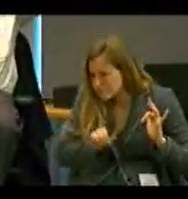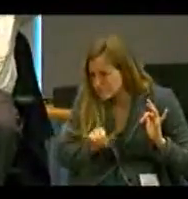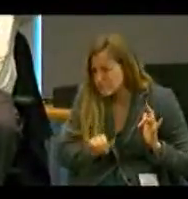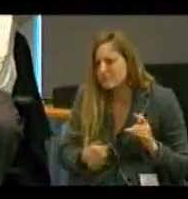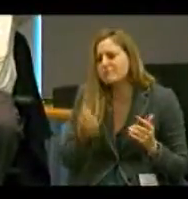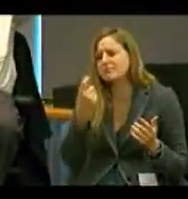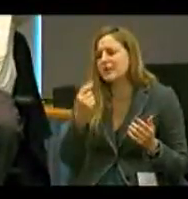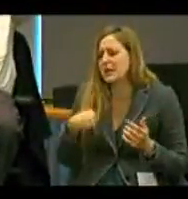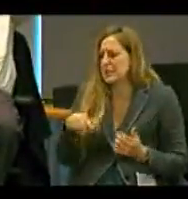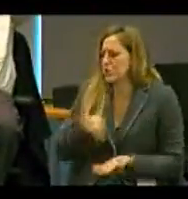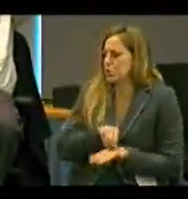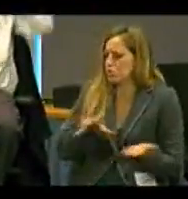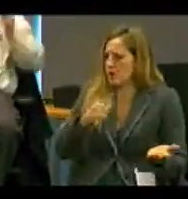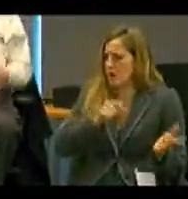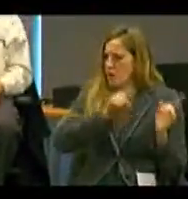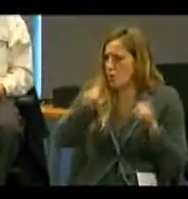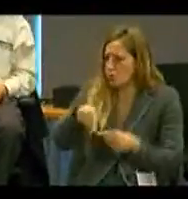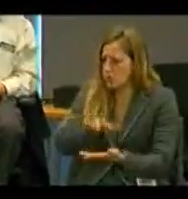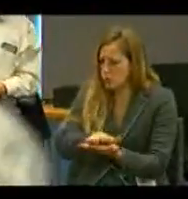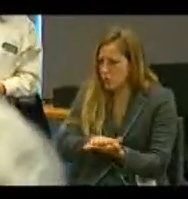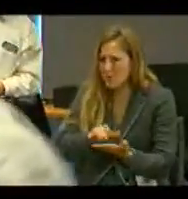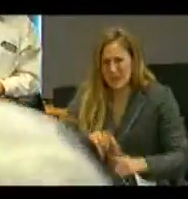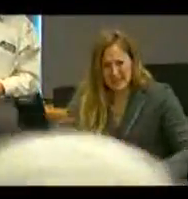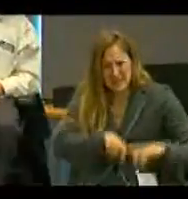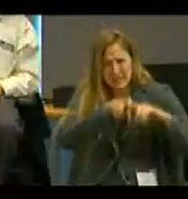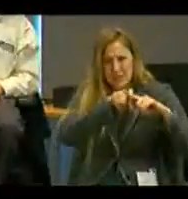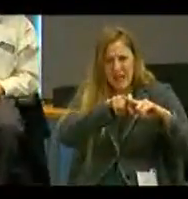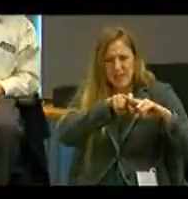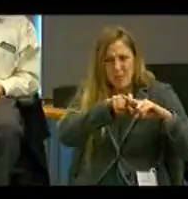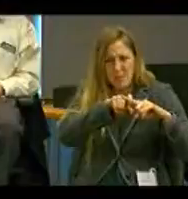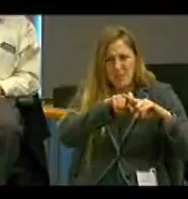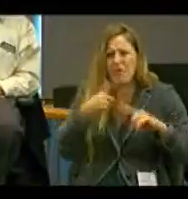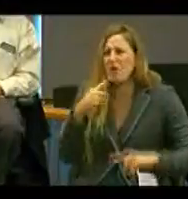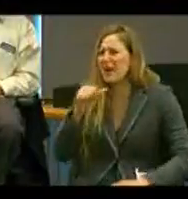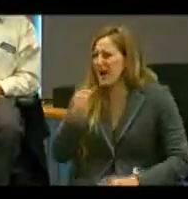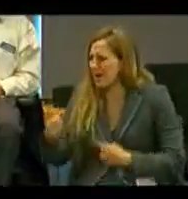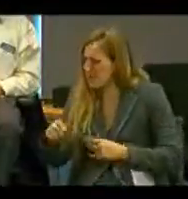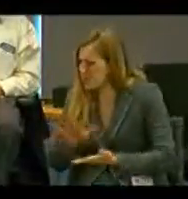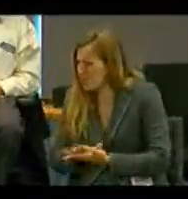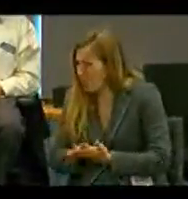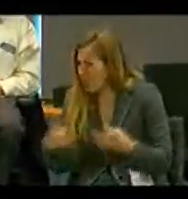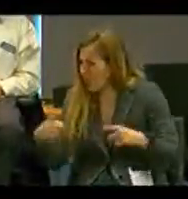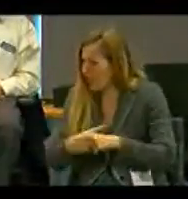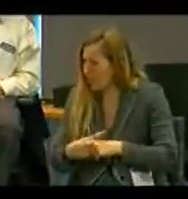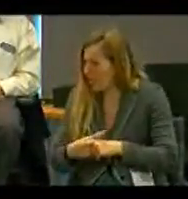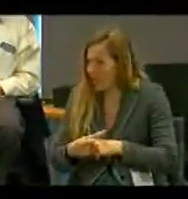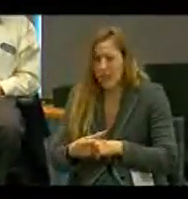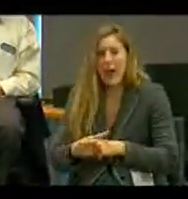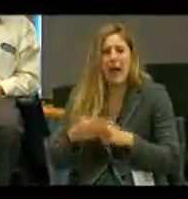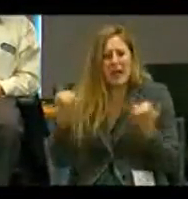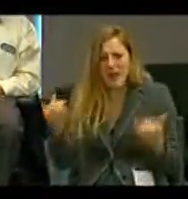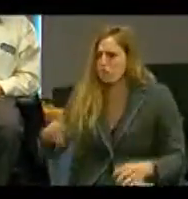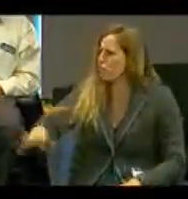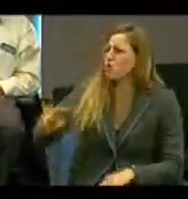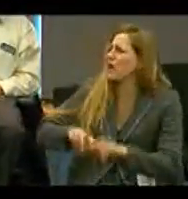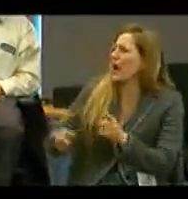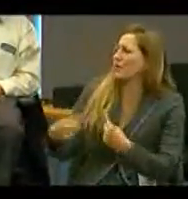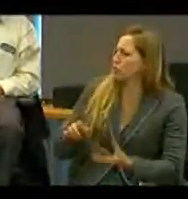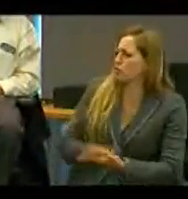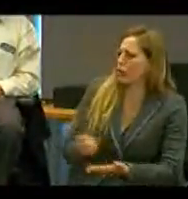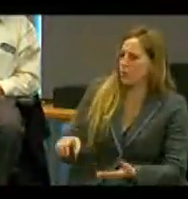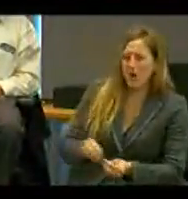students are not coming to school, yet they're being suspended for not coming to school. Now they're being told you can't come. It makes no